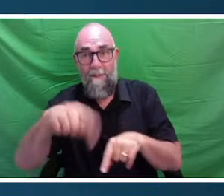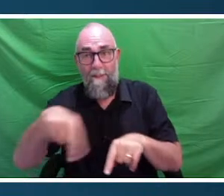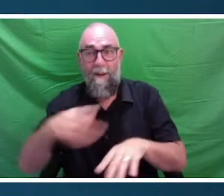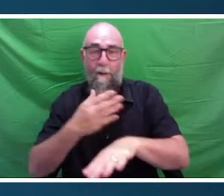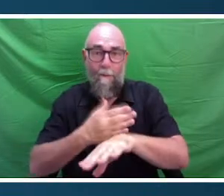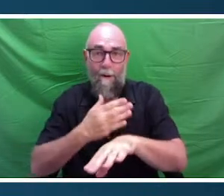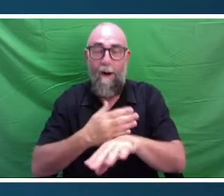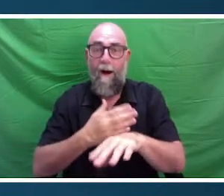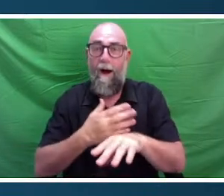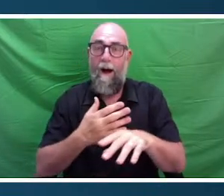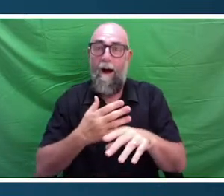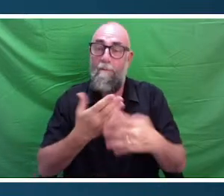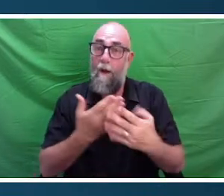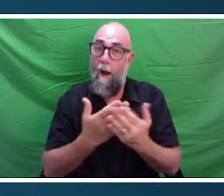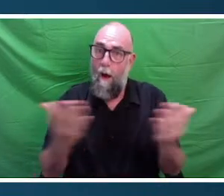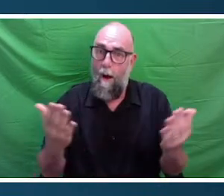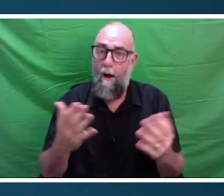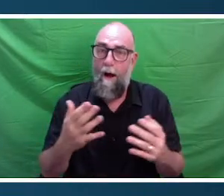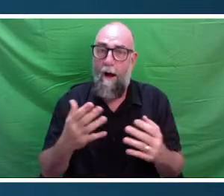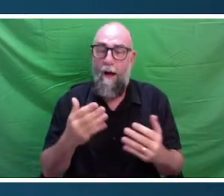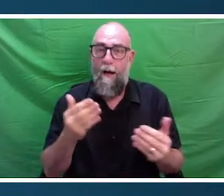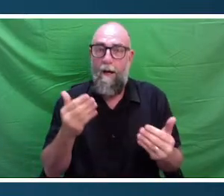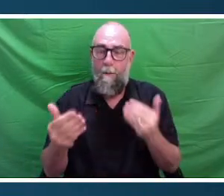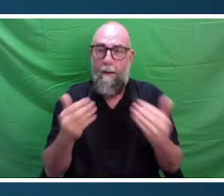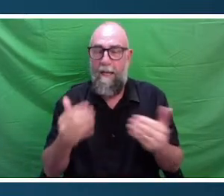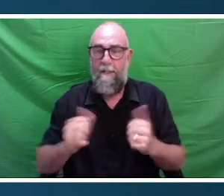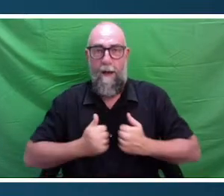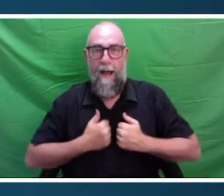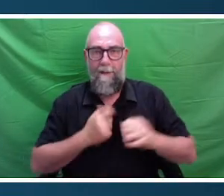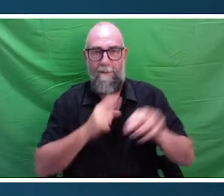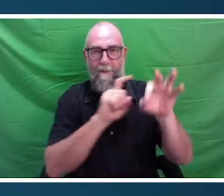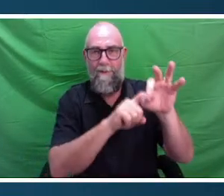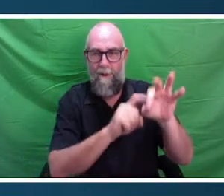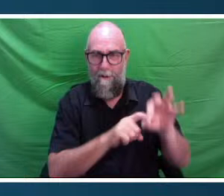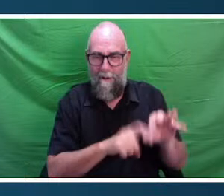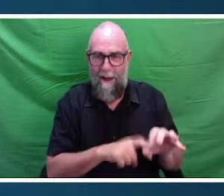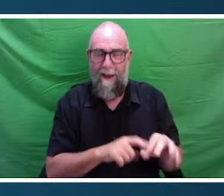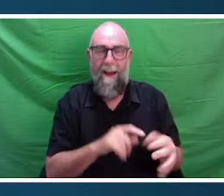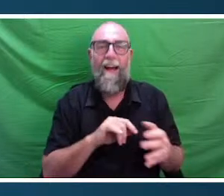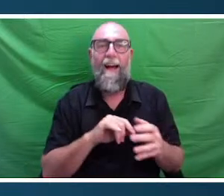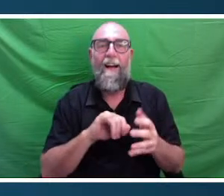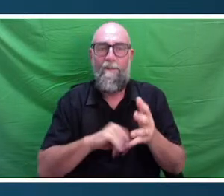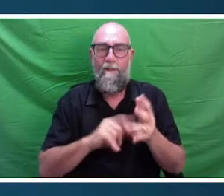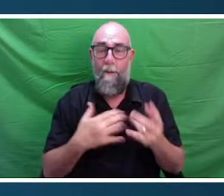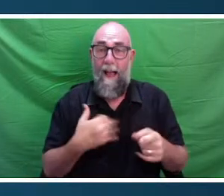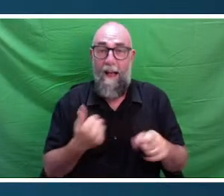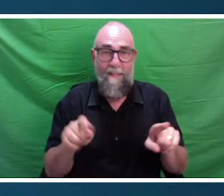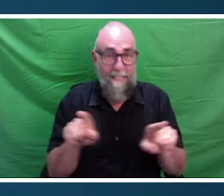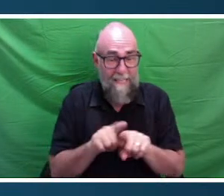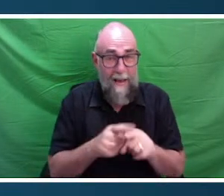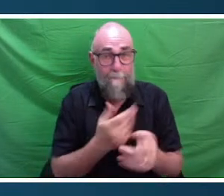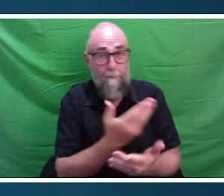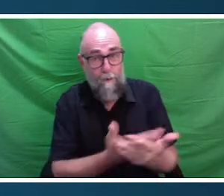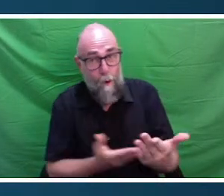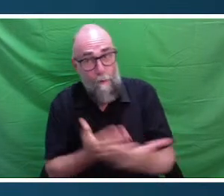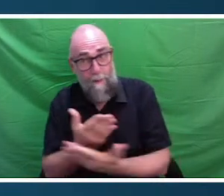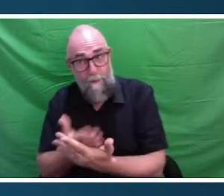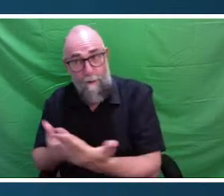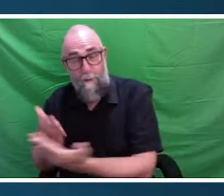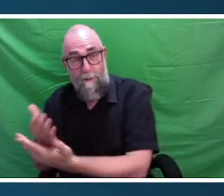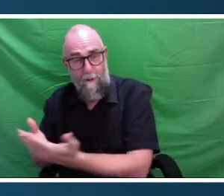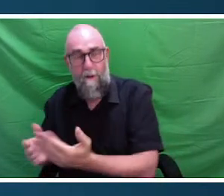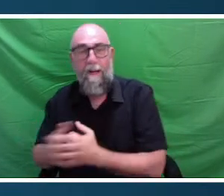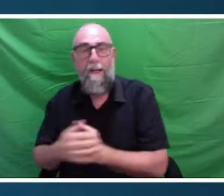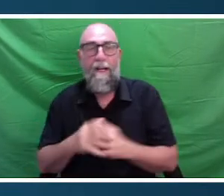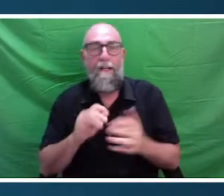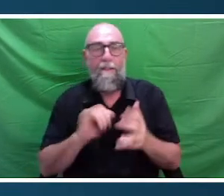surveys. And these, for the most part, tell a lot of the same stories and also bring out the nuances. So having this qualitative work and this quantitative